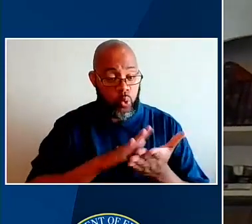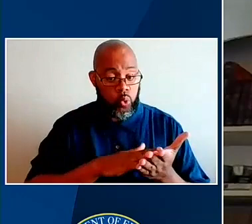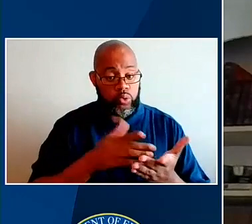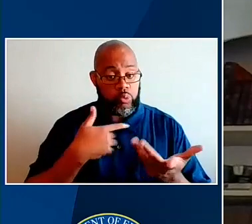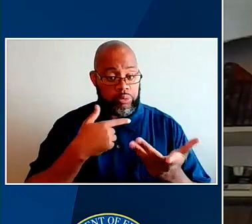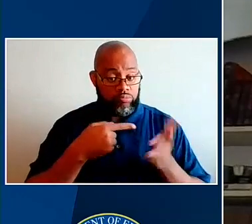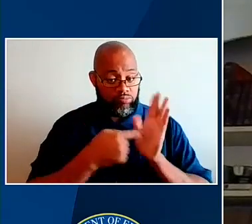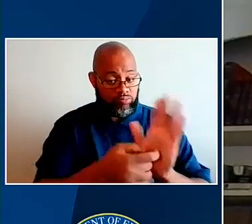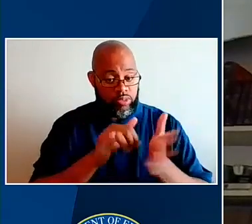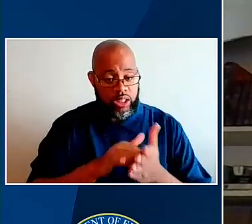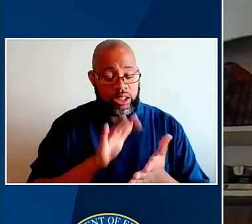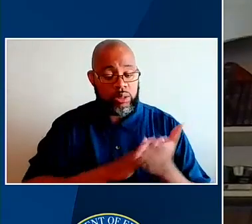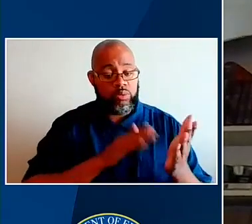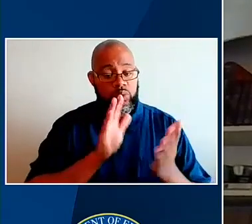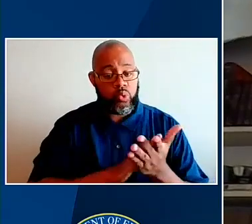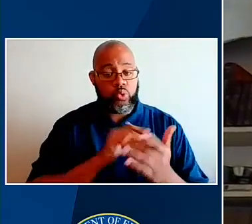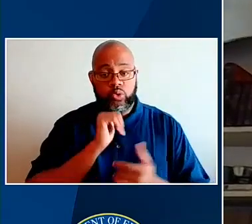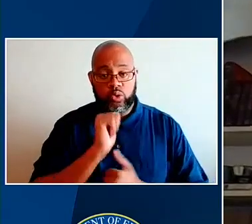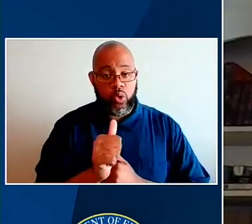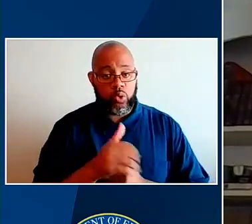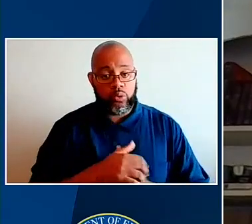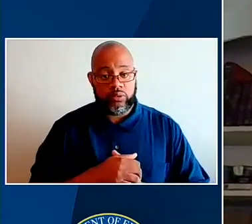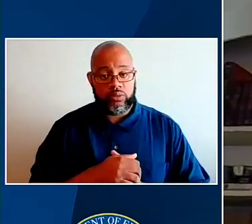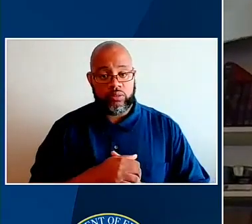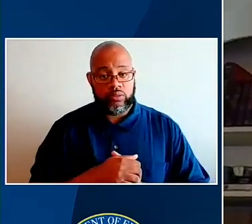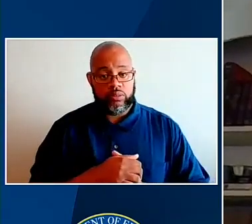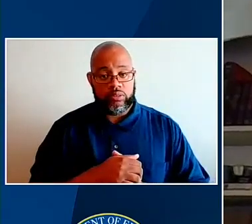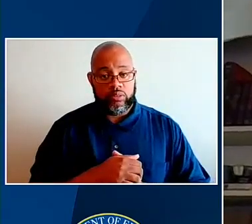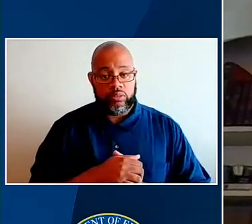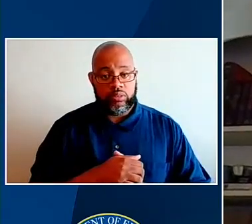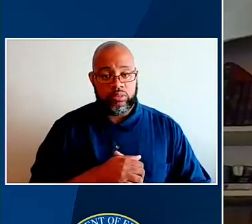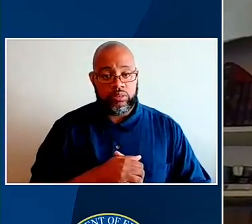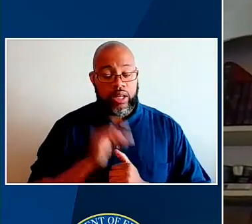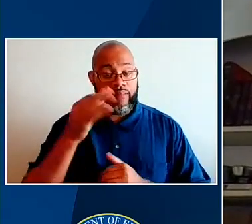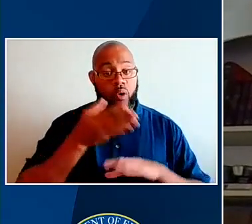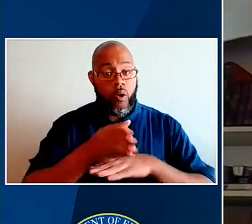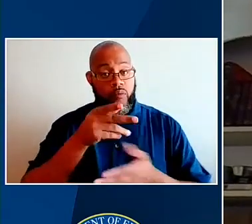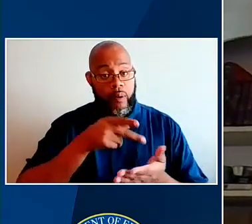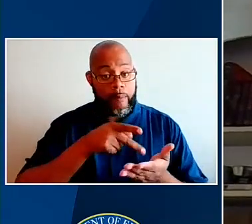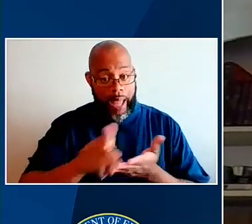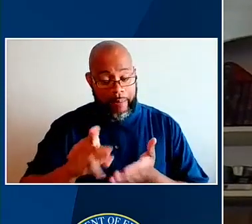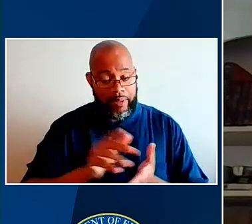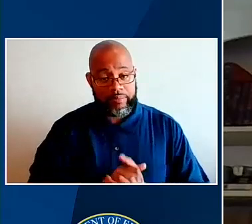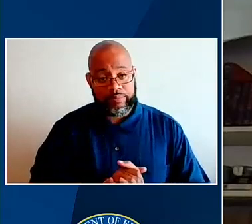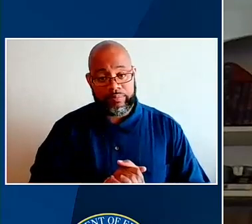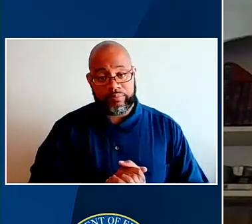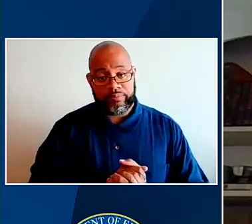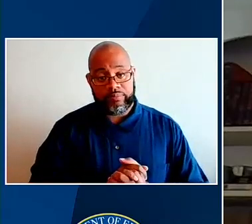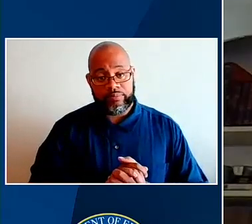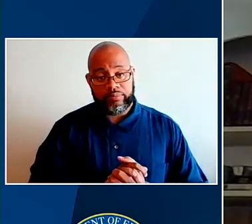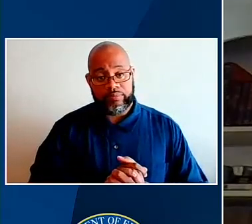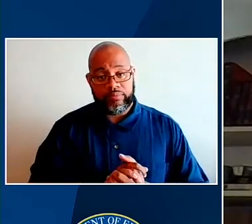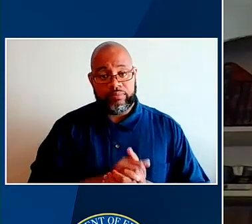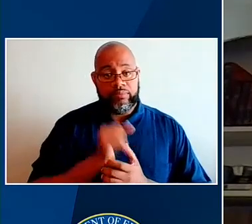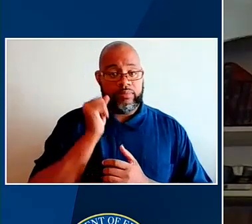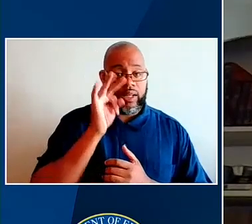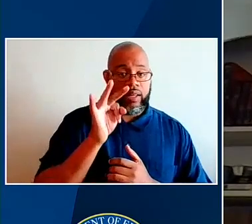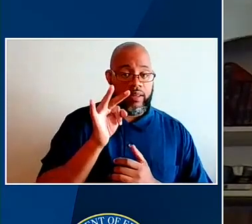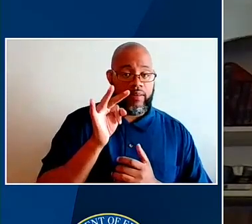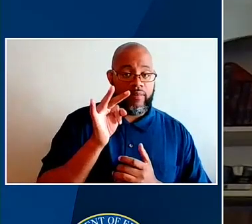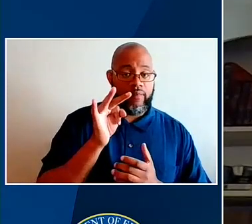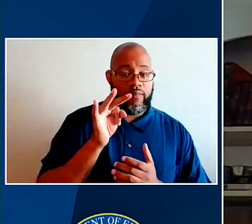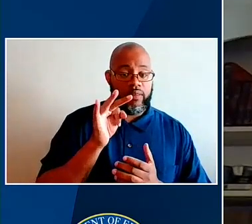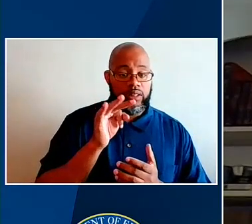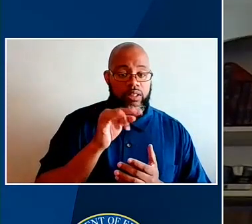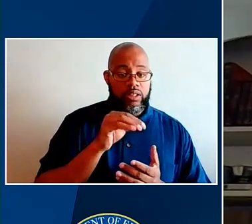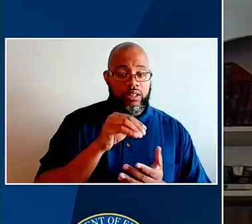out. Some schools don't. If there's an overpayment, whether it's obviously if it's the school's fault, the